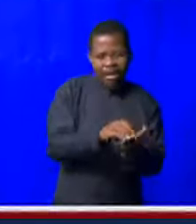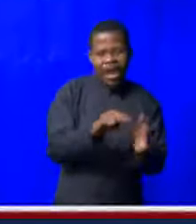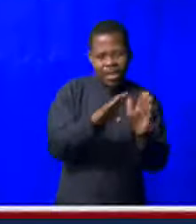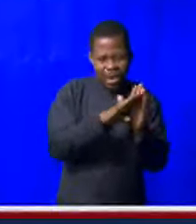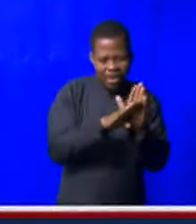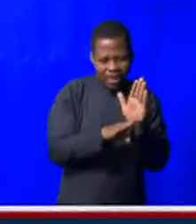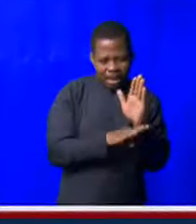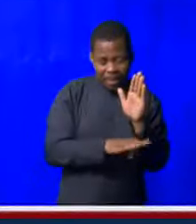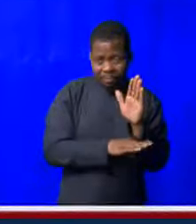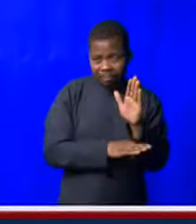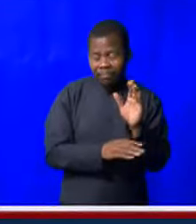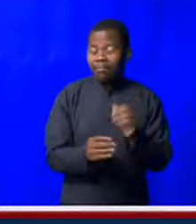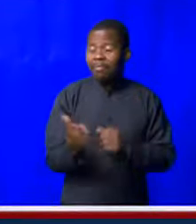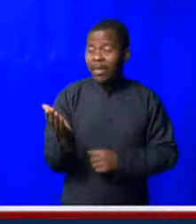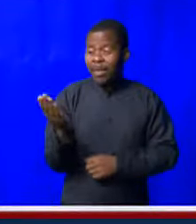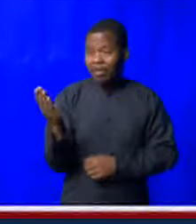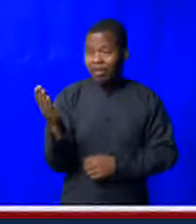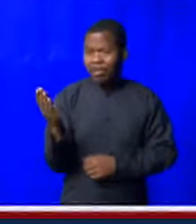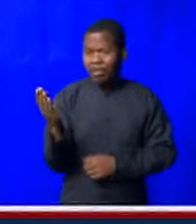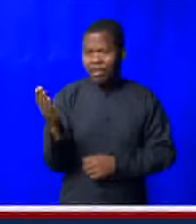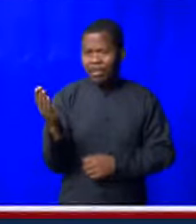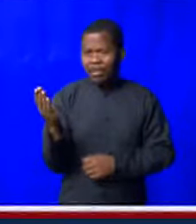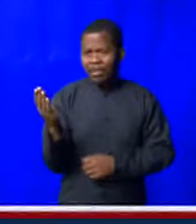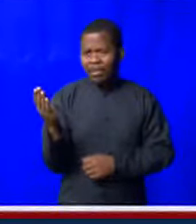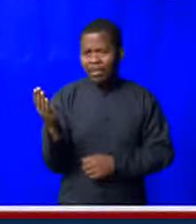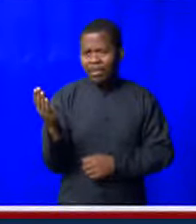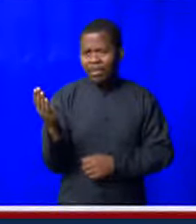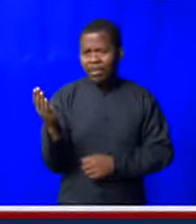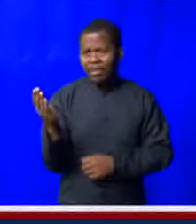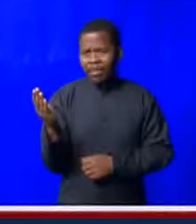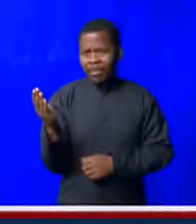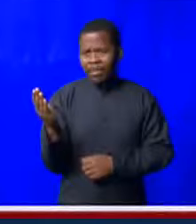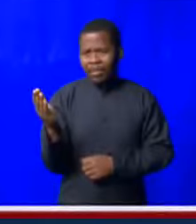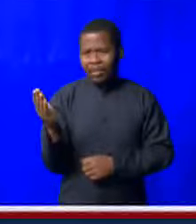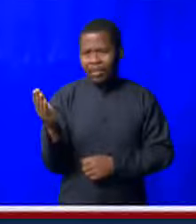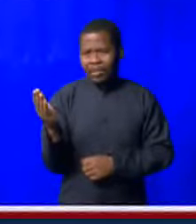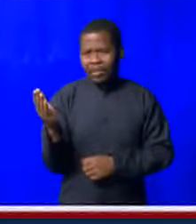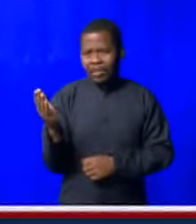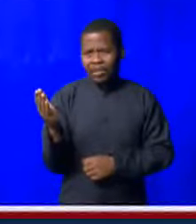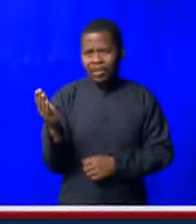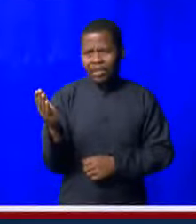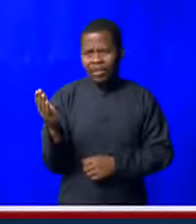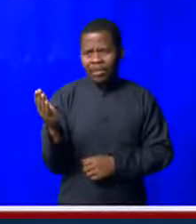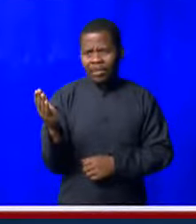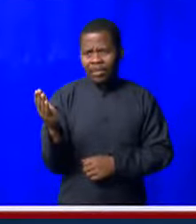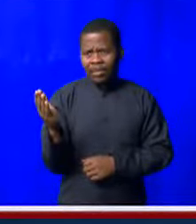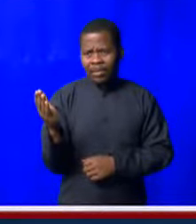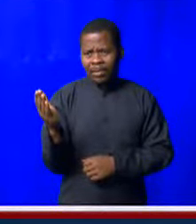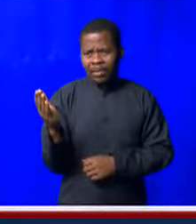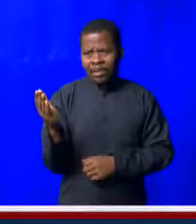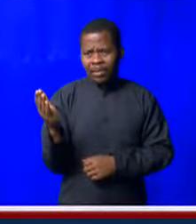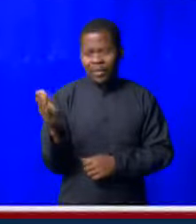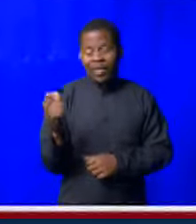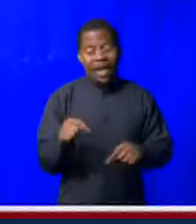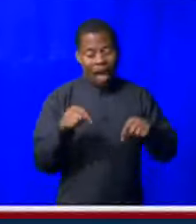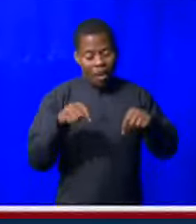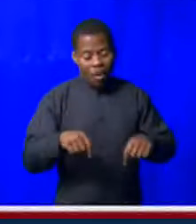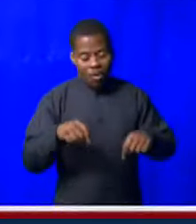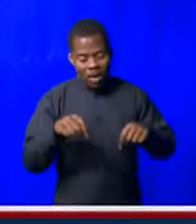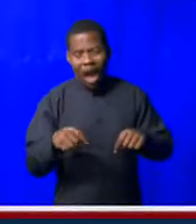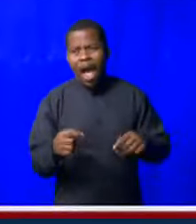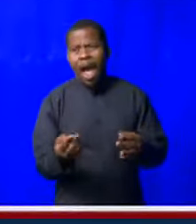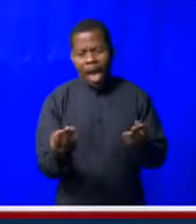sikhundla. On this day, we assert by solemn oath the will of the